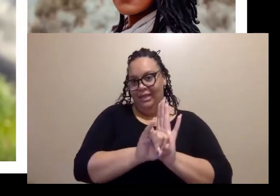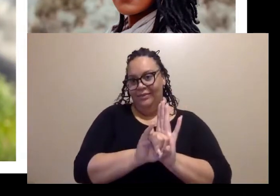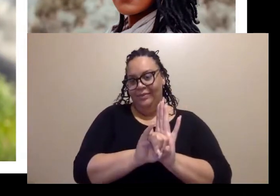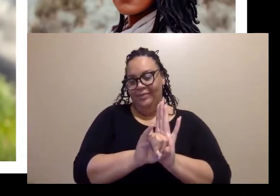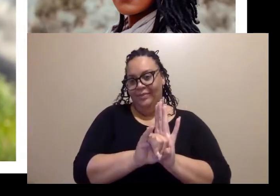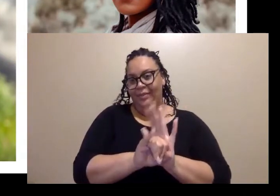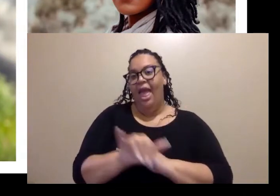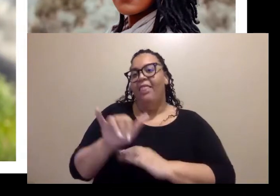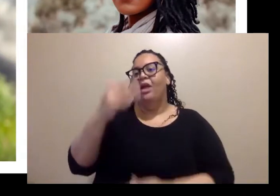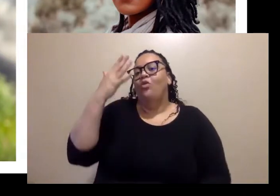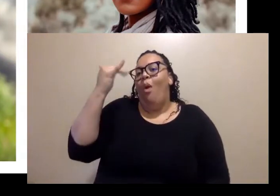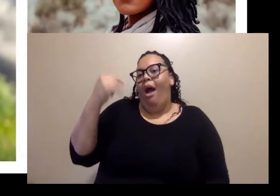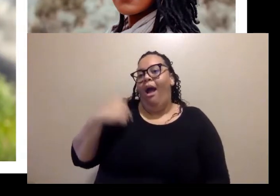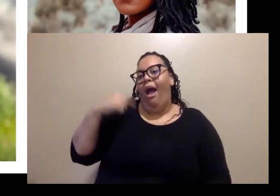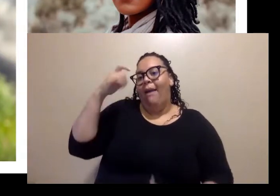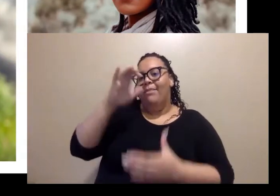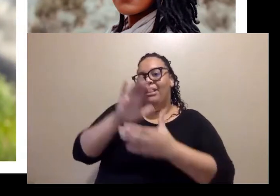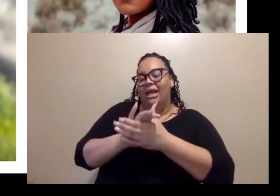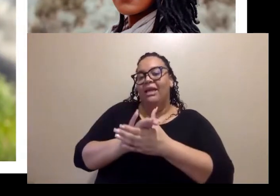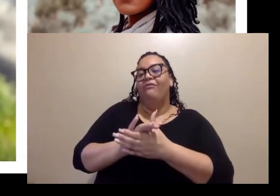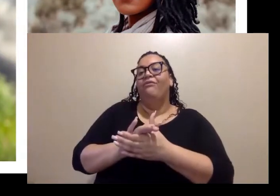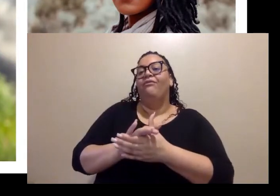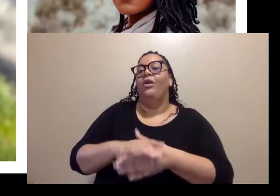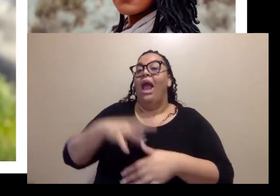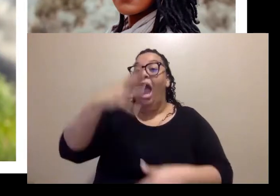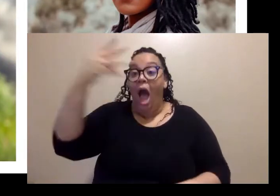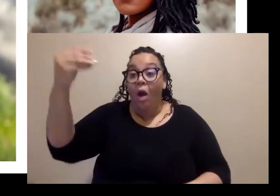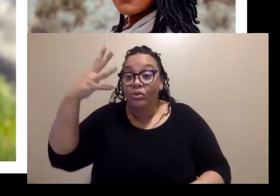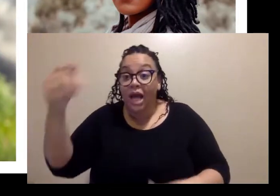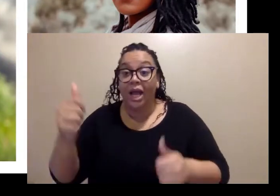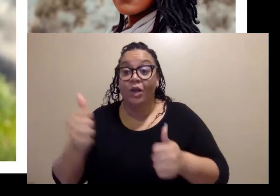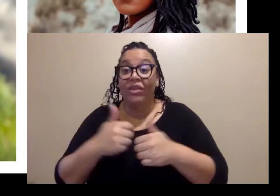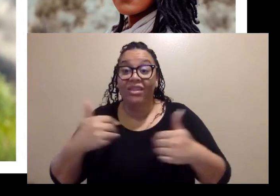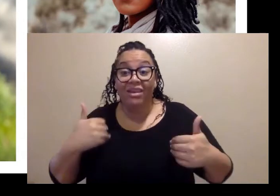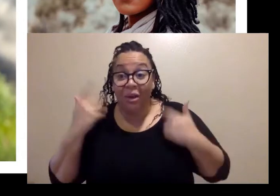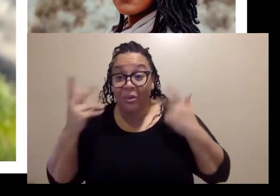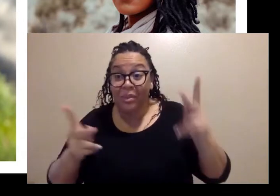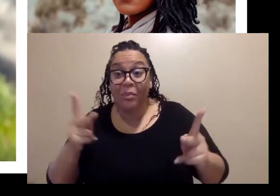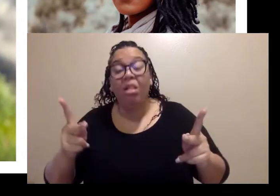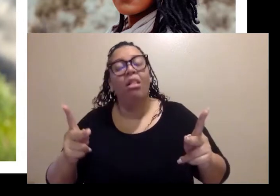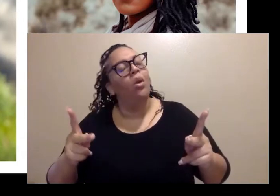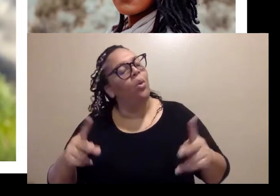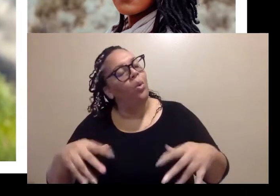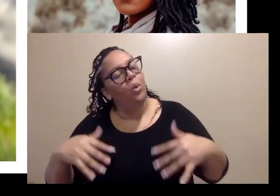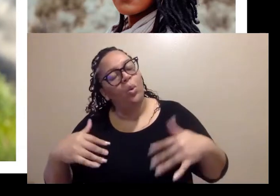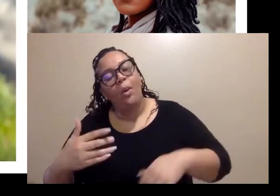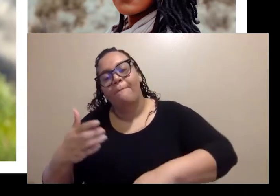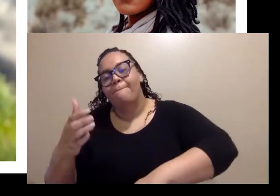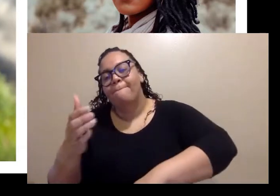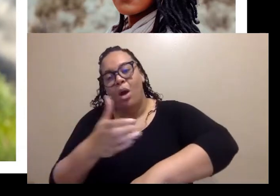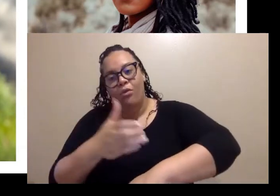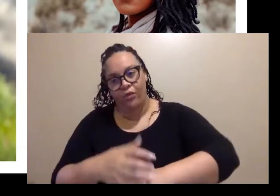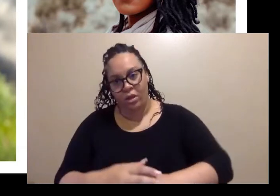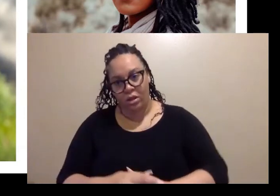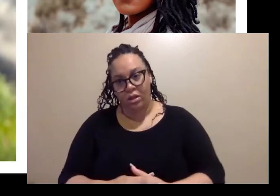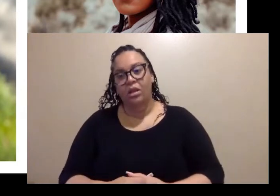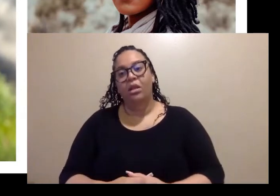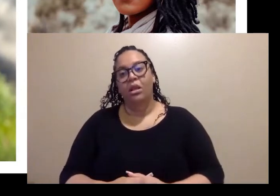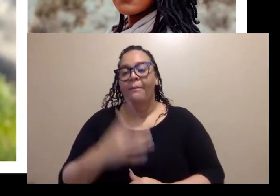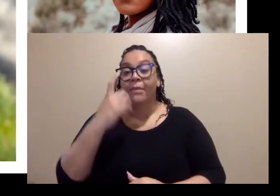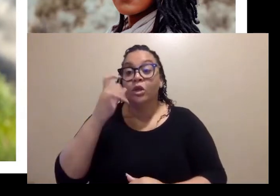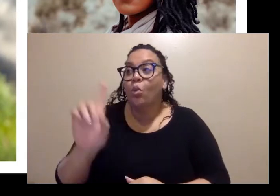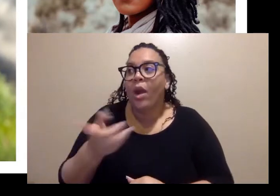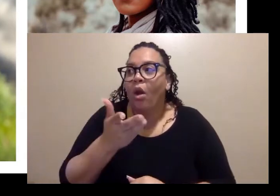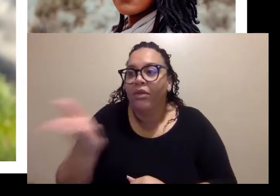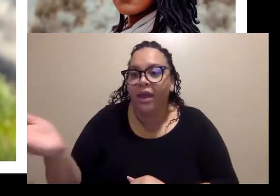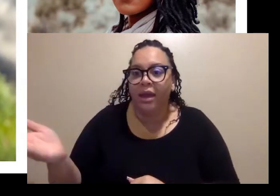why I believe that being out in nature with adolescents is so powerful, because where are they at? They're in that identity formation